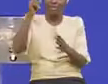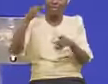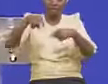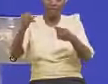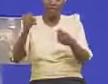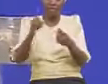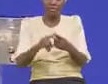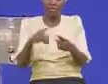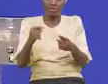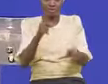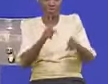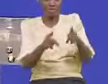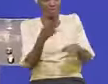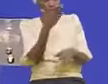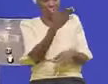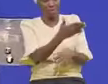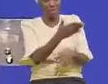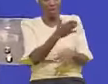agbo.